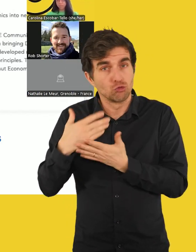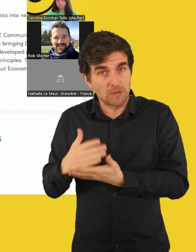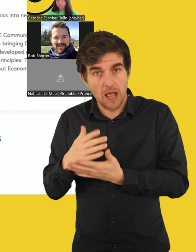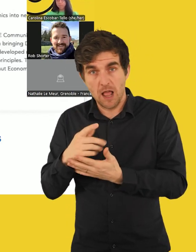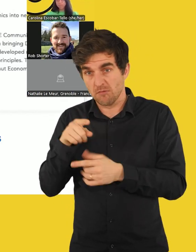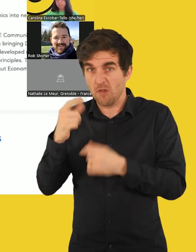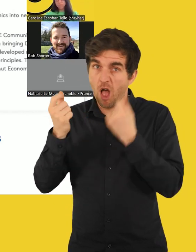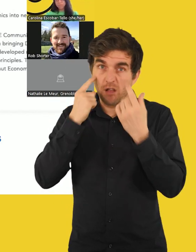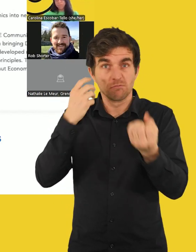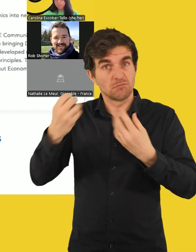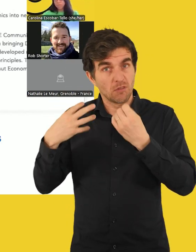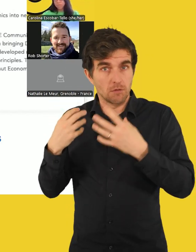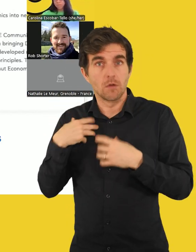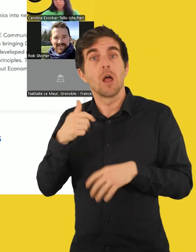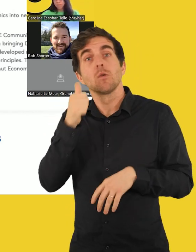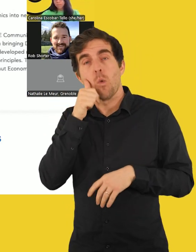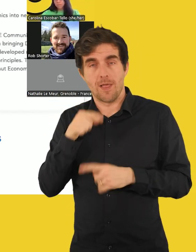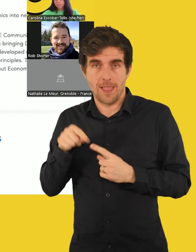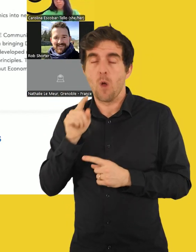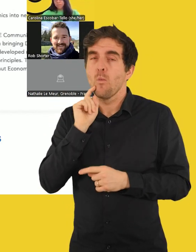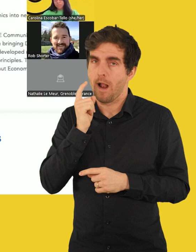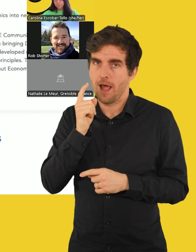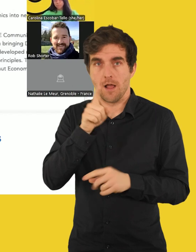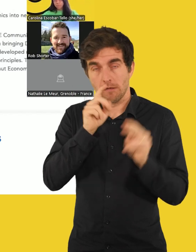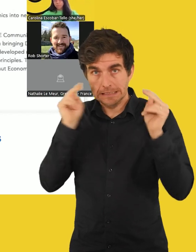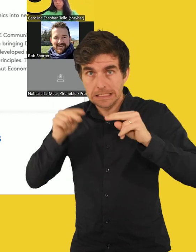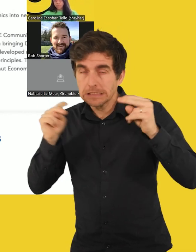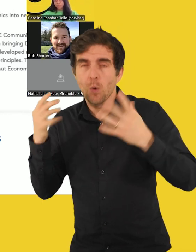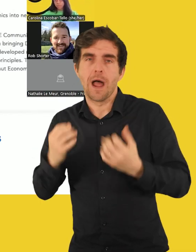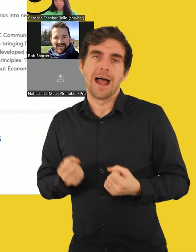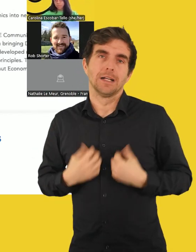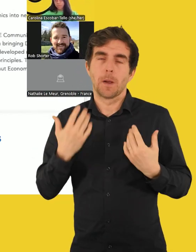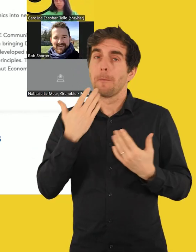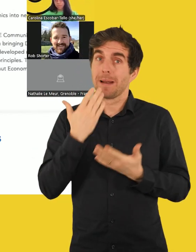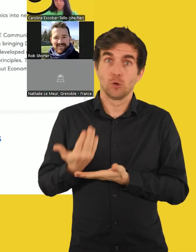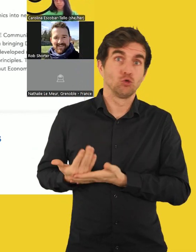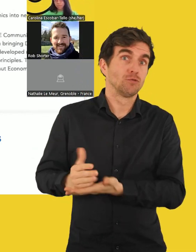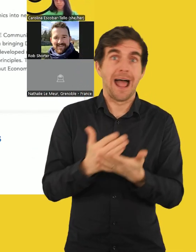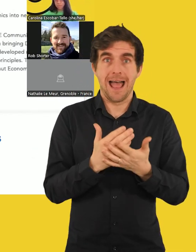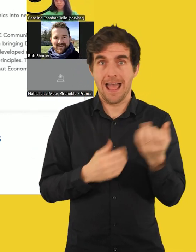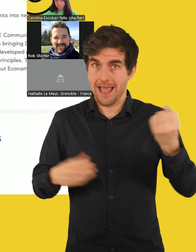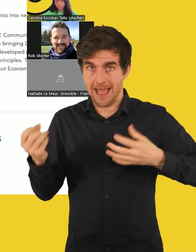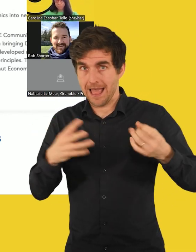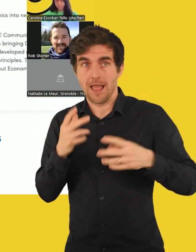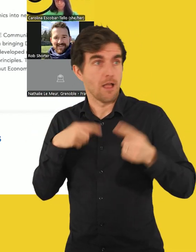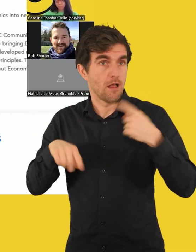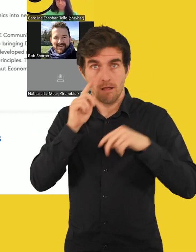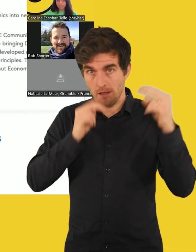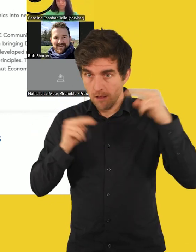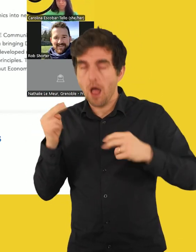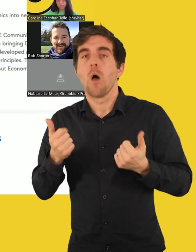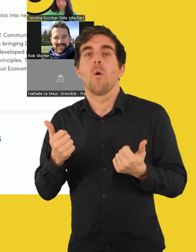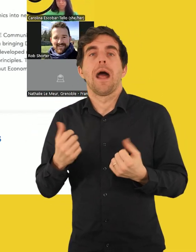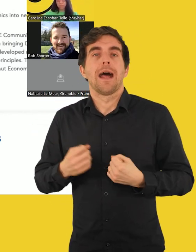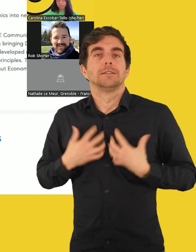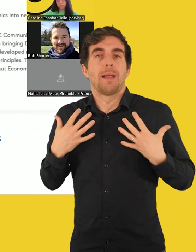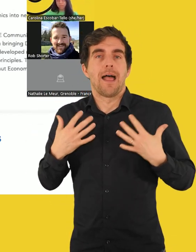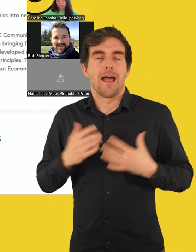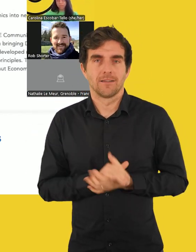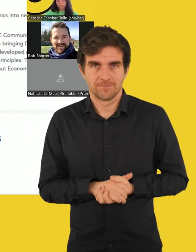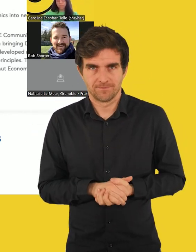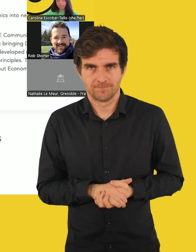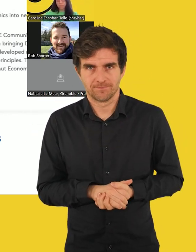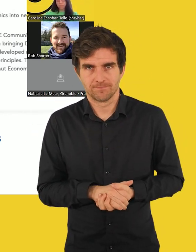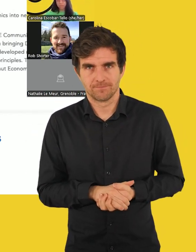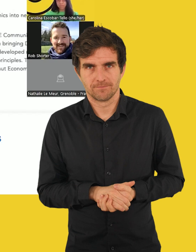share an idea in the chat box? Because we know this will inspire all of us. So please do share those as I'm just going to share through some of